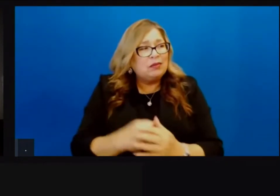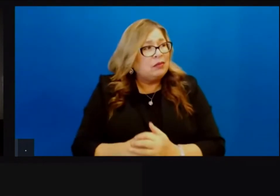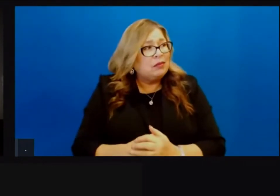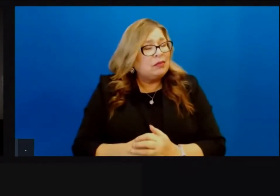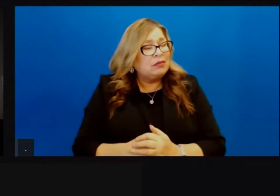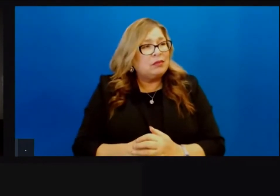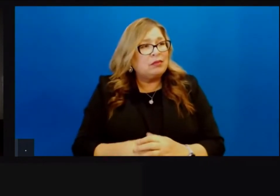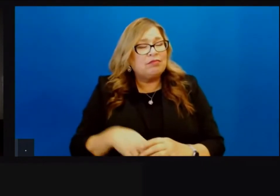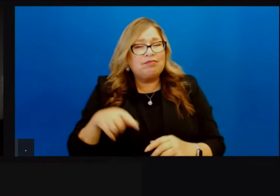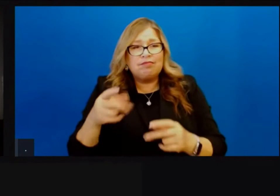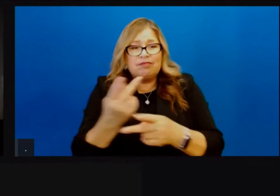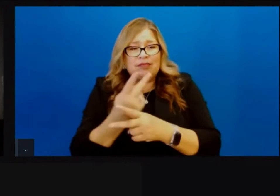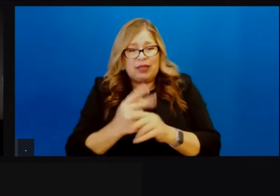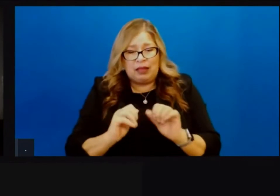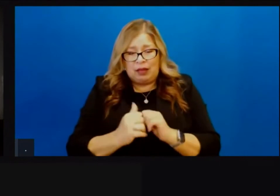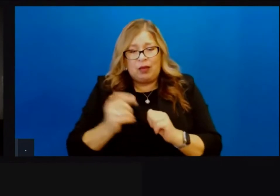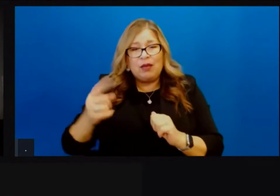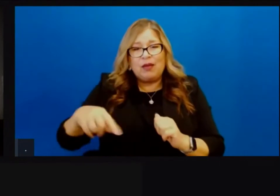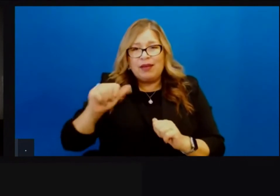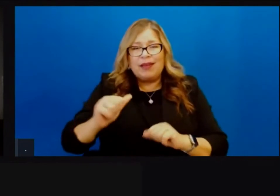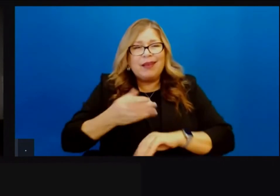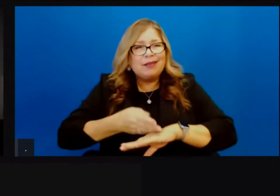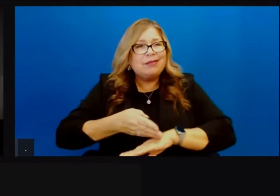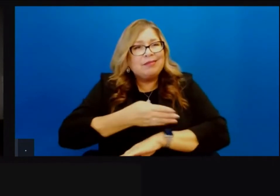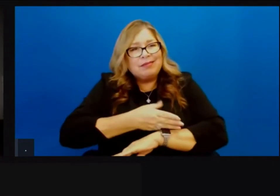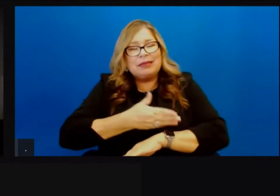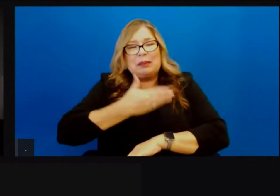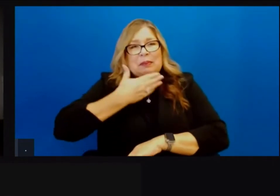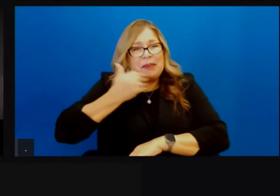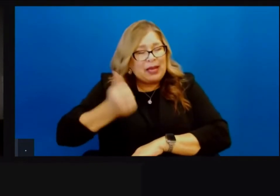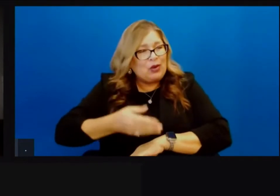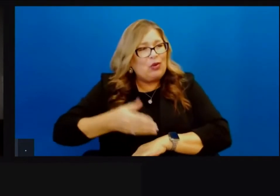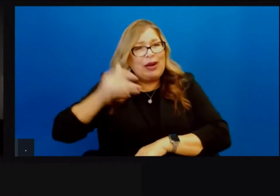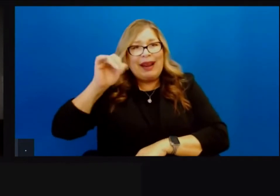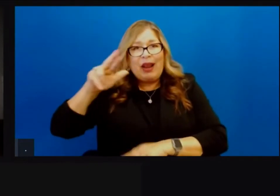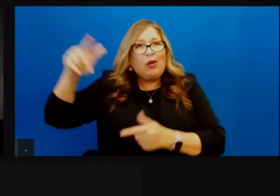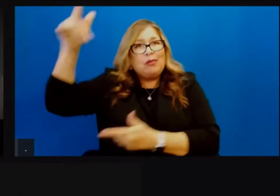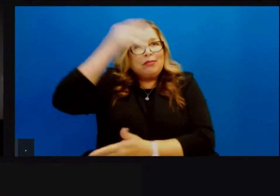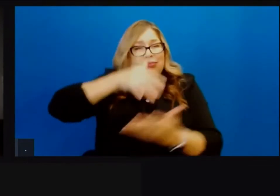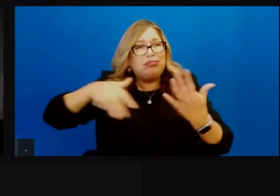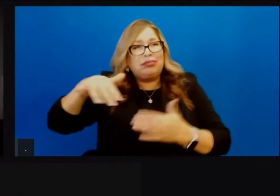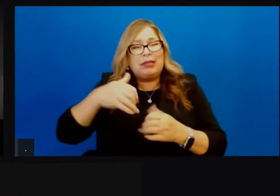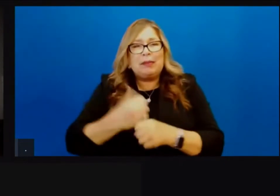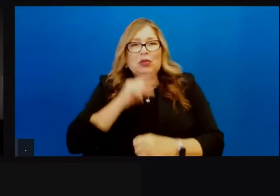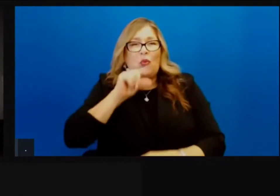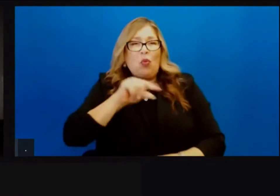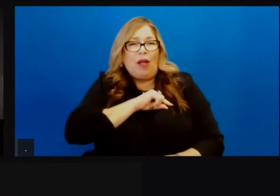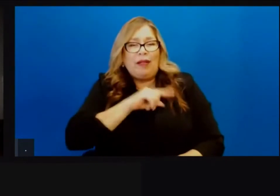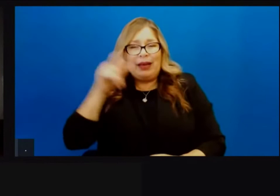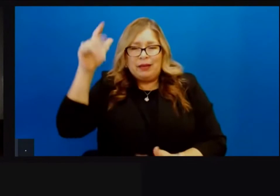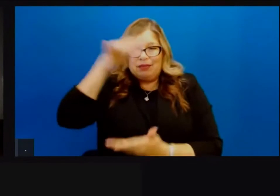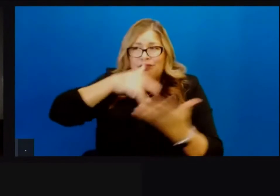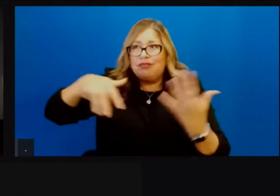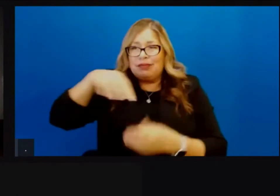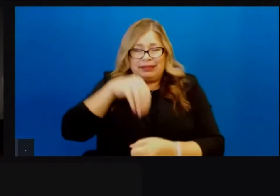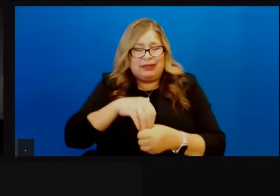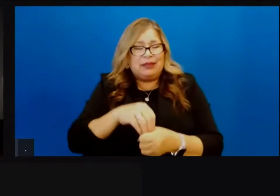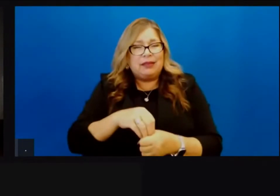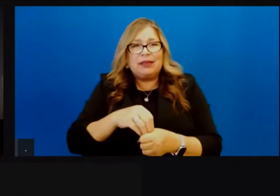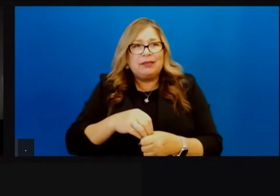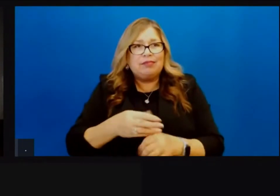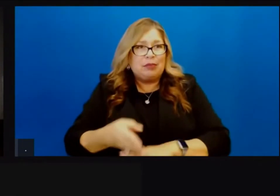ways to increase ventilation and air circulation and air quality indoors. We have so many important